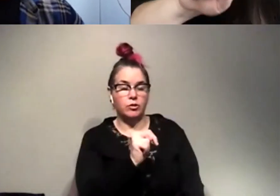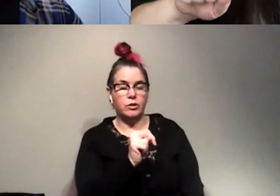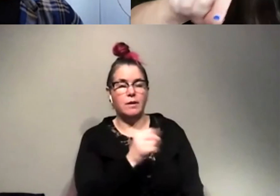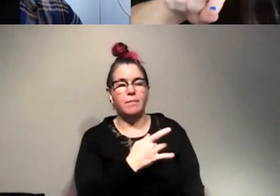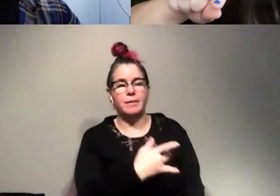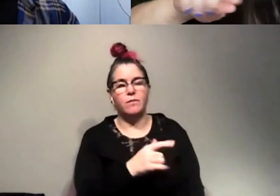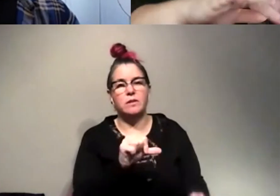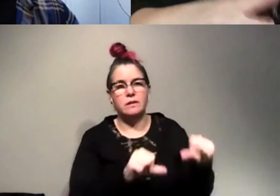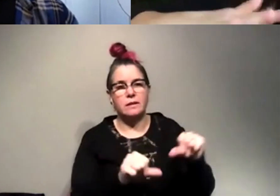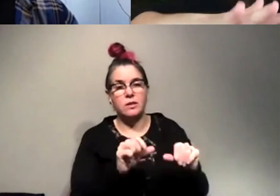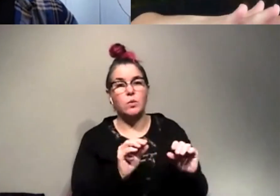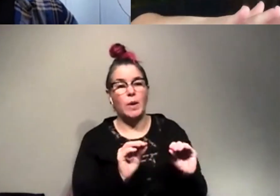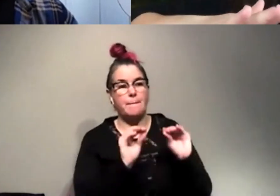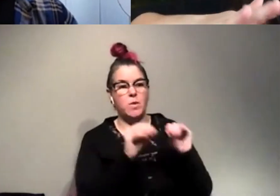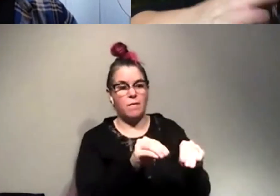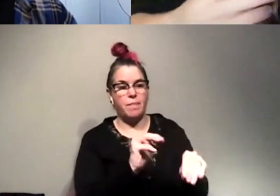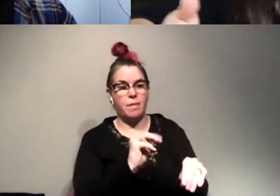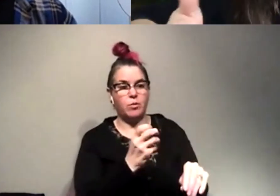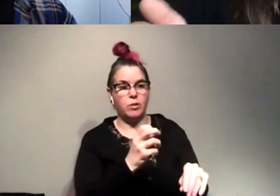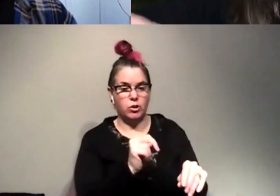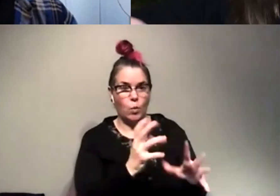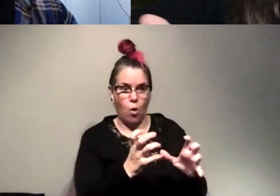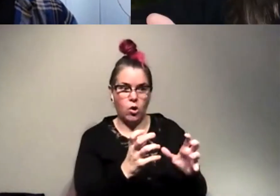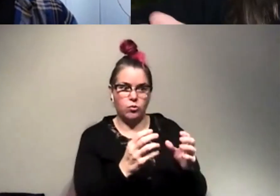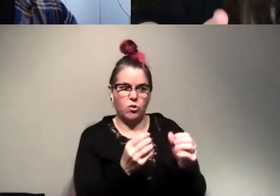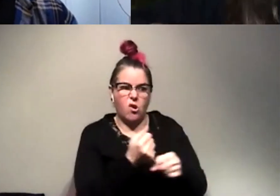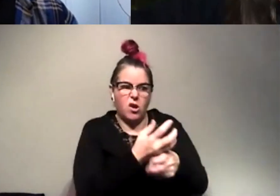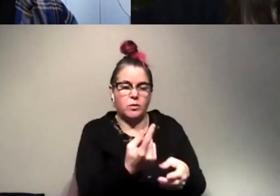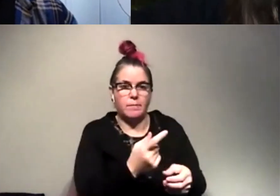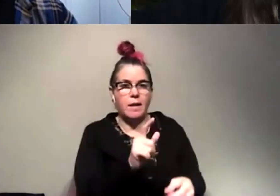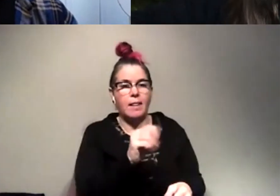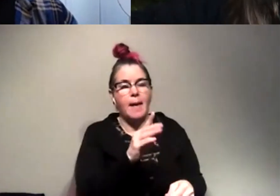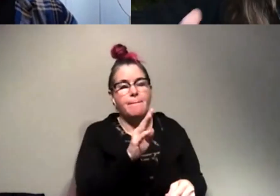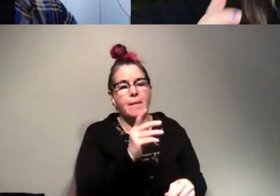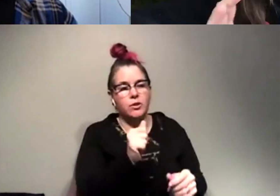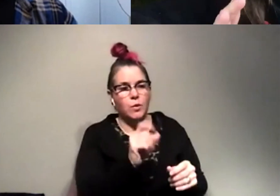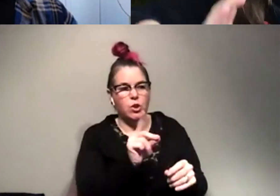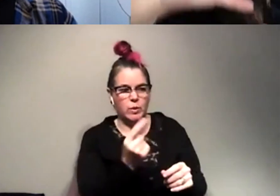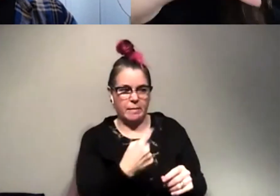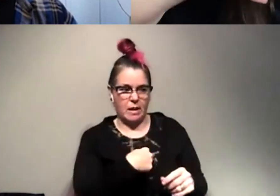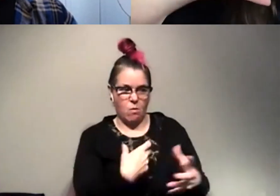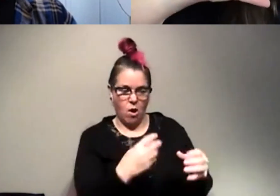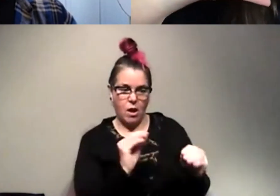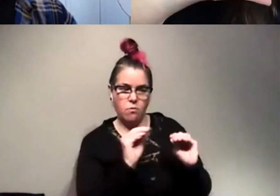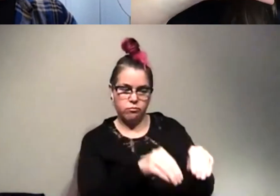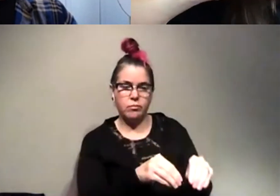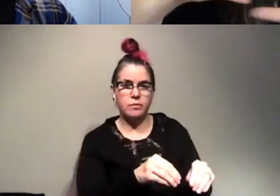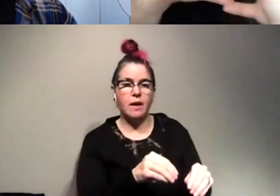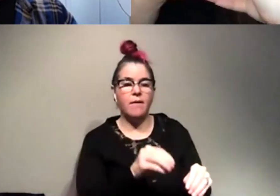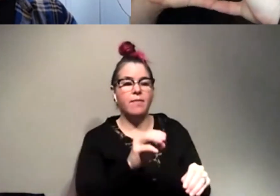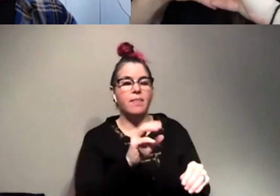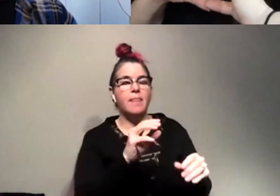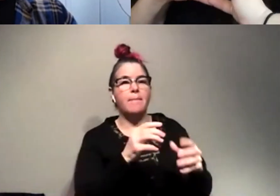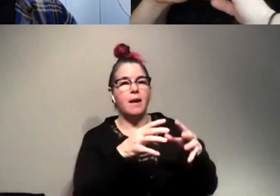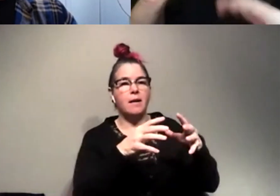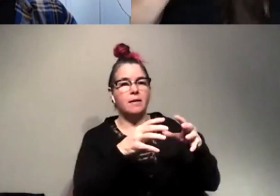put a mutation there to make it do something, make the lab bacteria do something we want it to do. There's like the main genome, and then there's these other